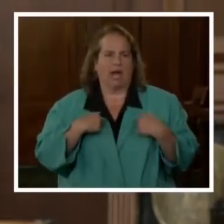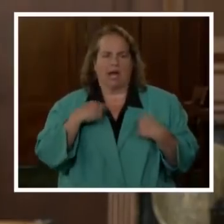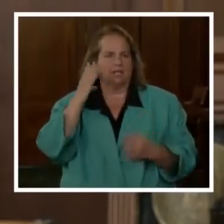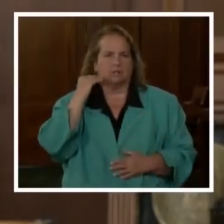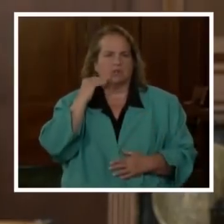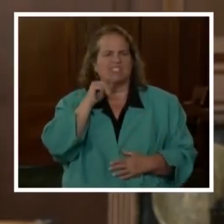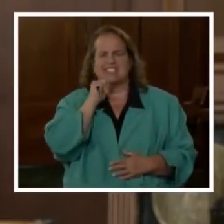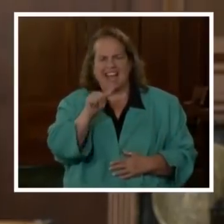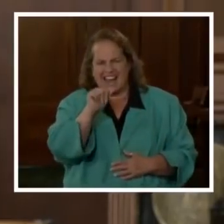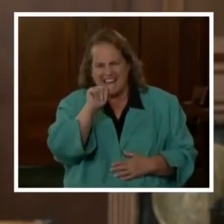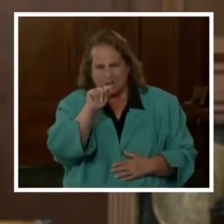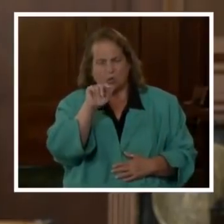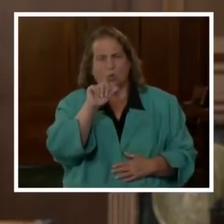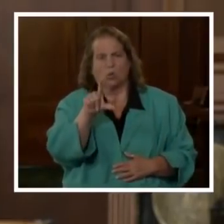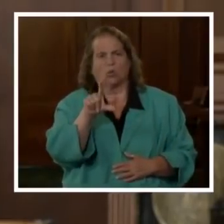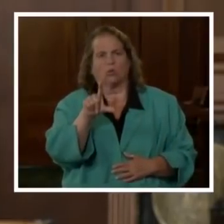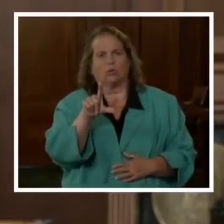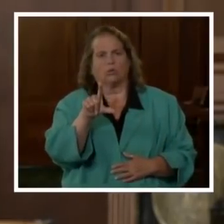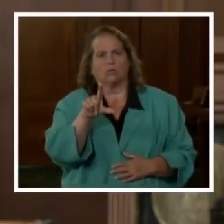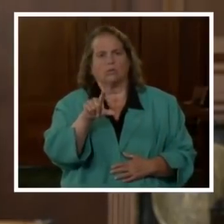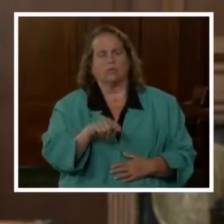Not at all.